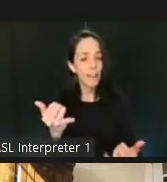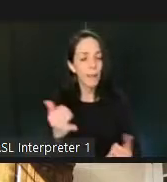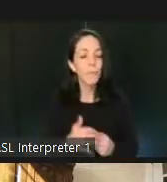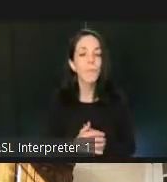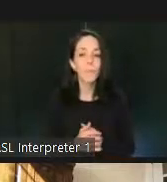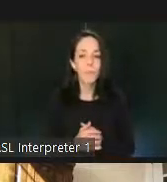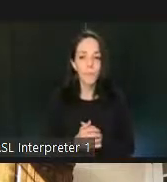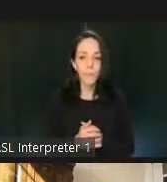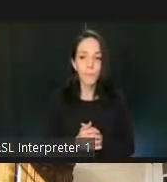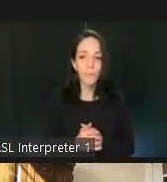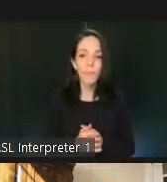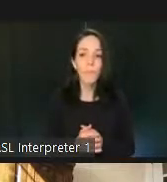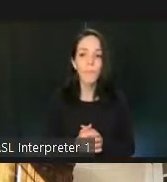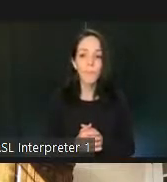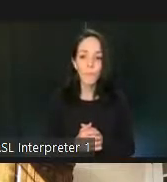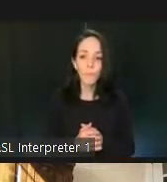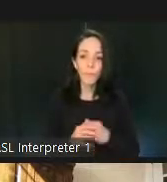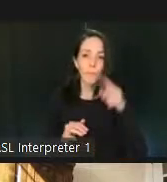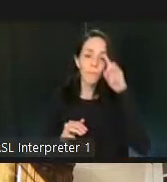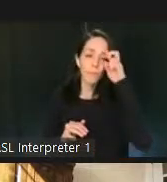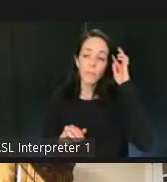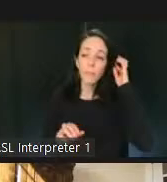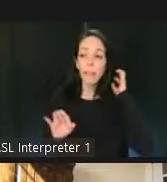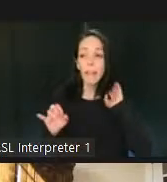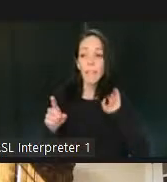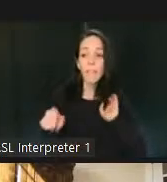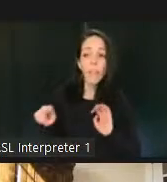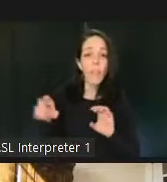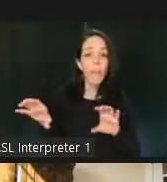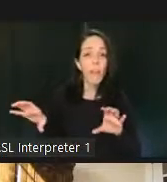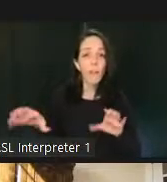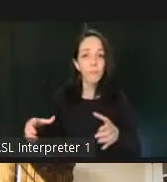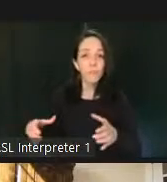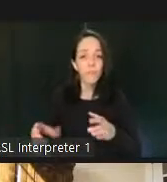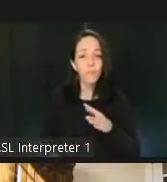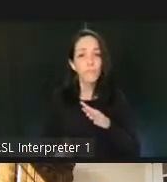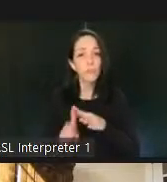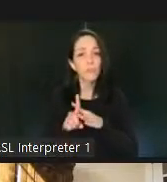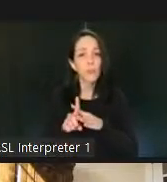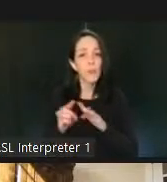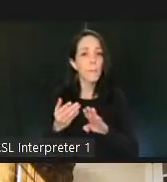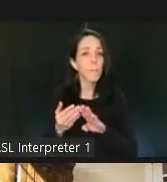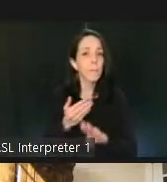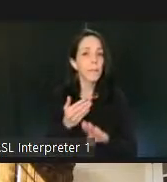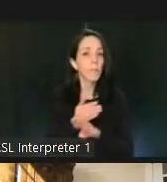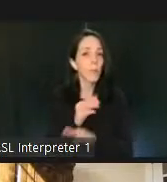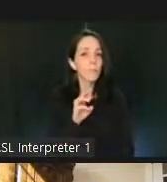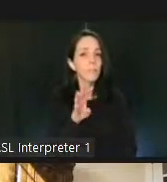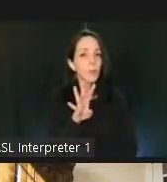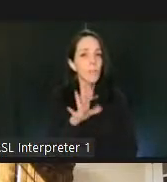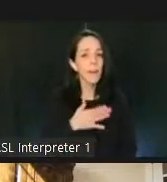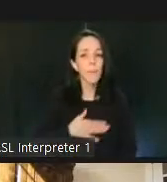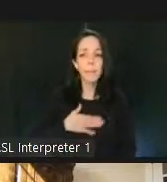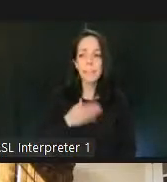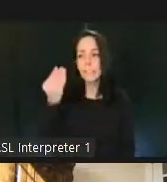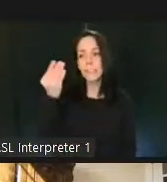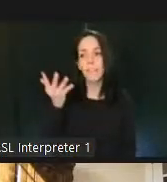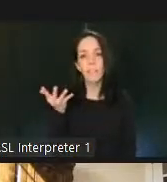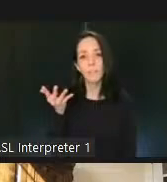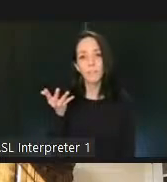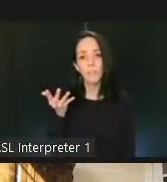unless we get a quorum in advance of that. And Clerk Moss, if you could notify us, we greatly appreciate it.